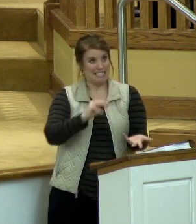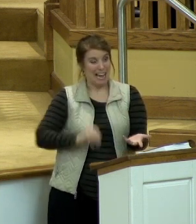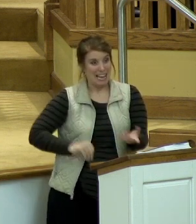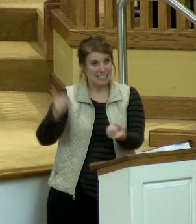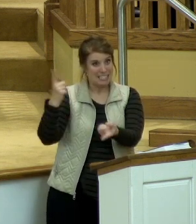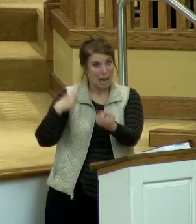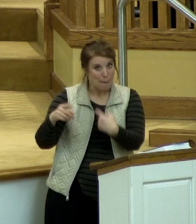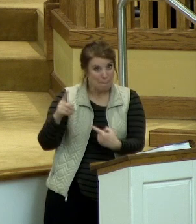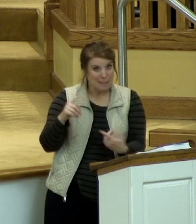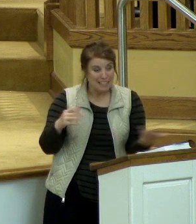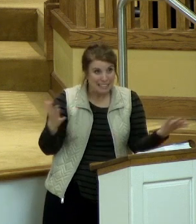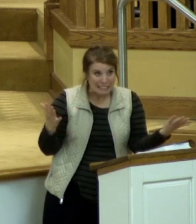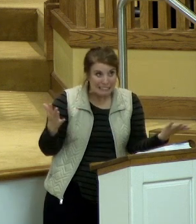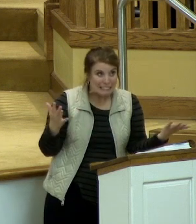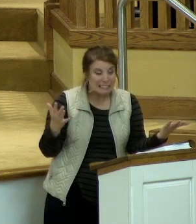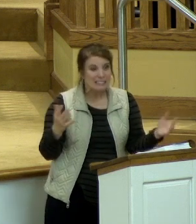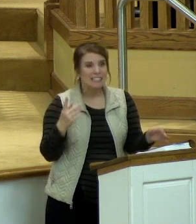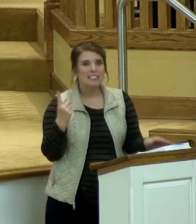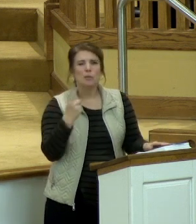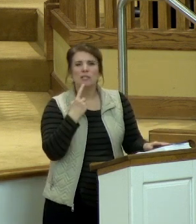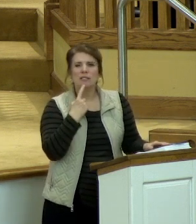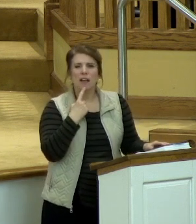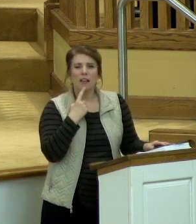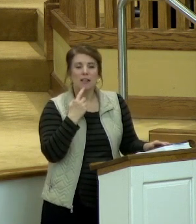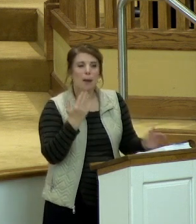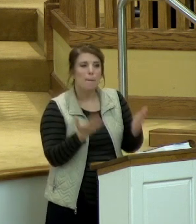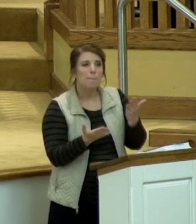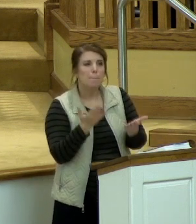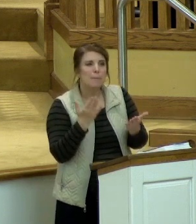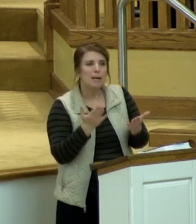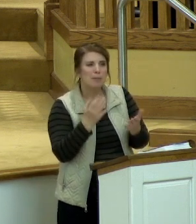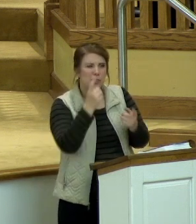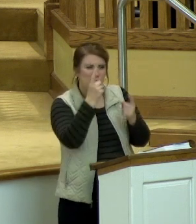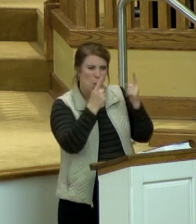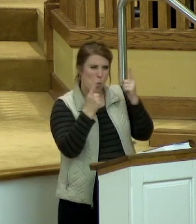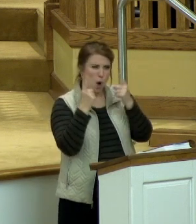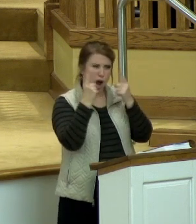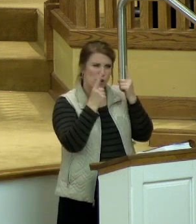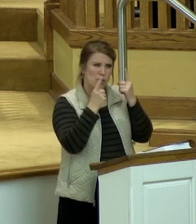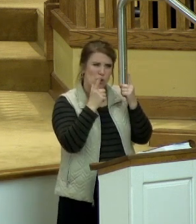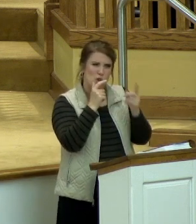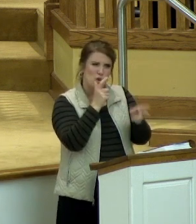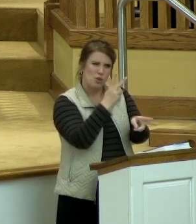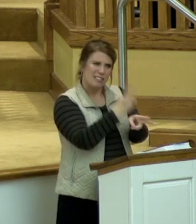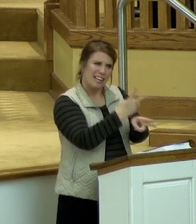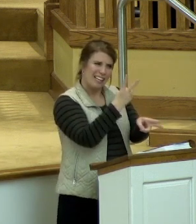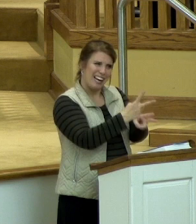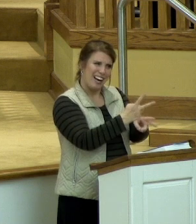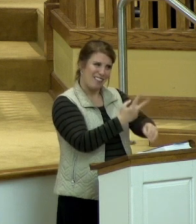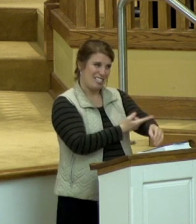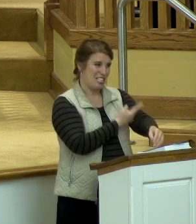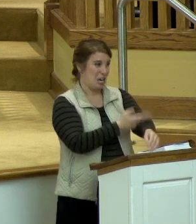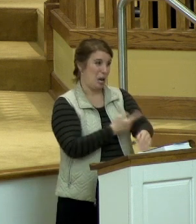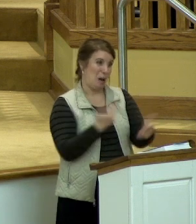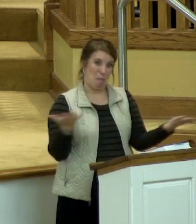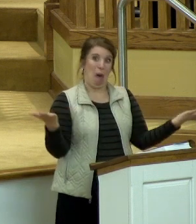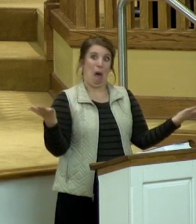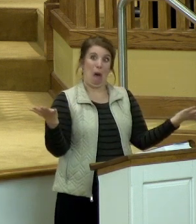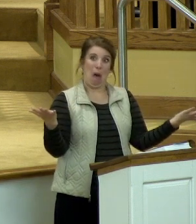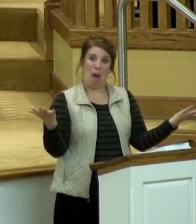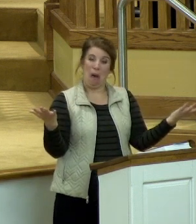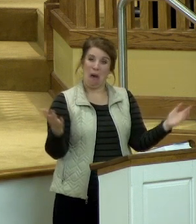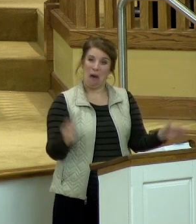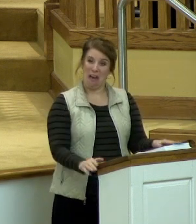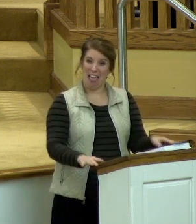coming? Someone said that maybe they were wondering who was taking care of the sheep as they went to go see